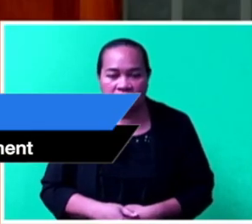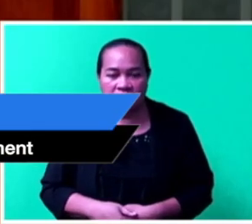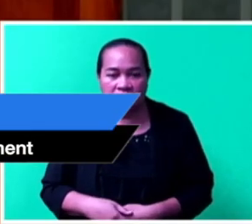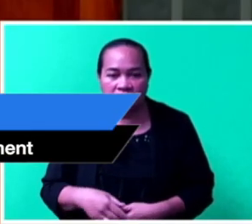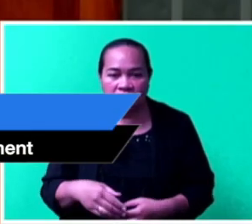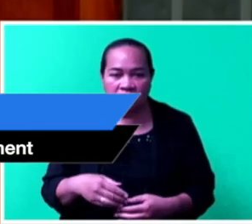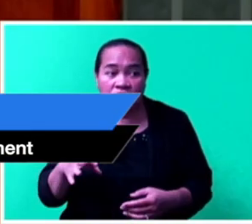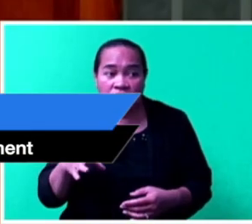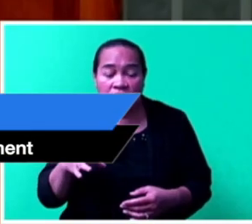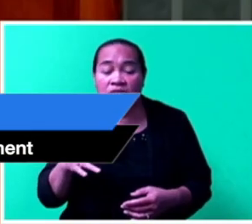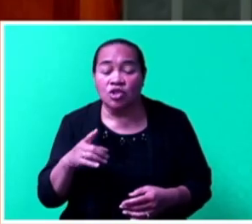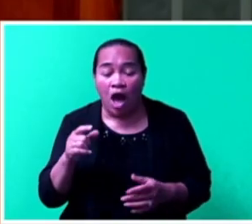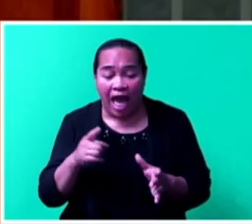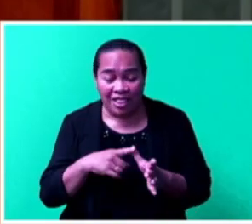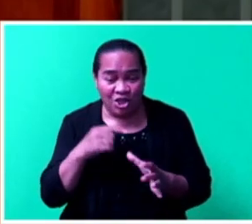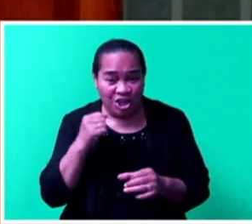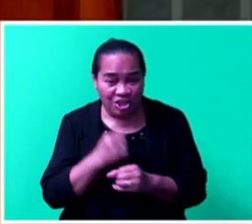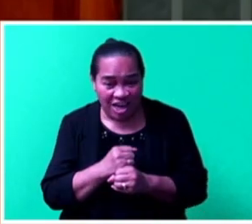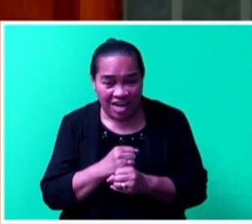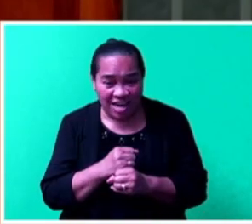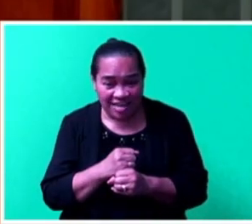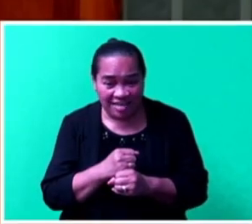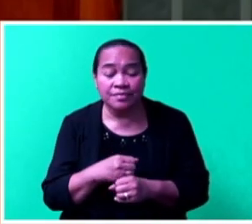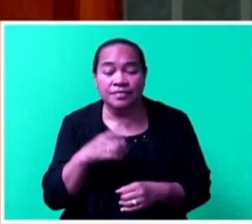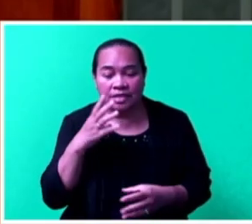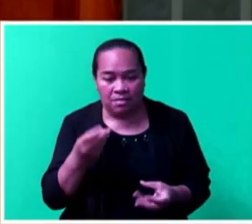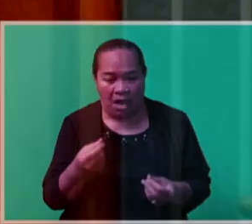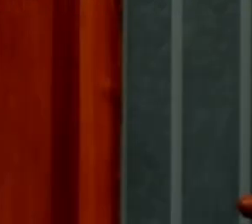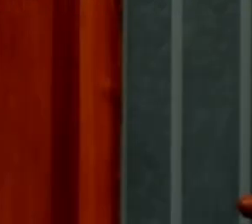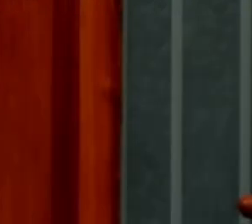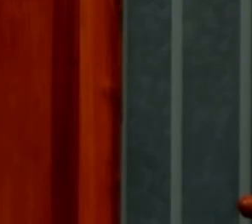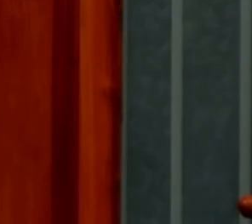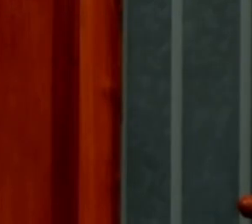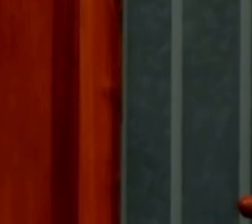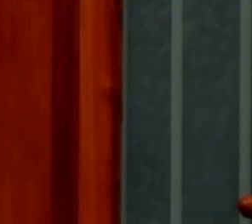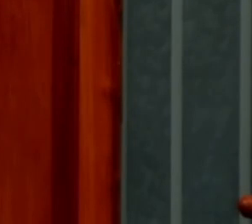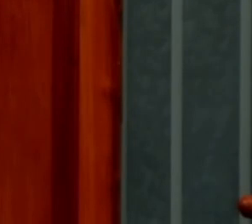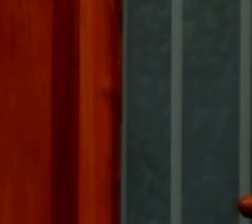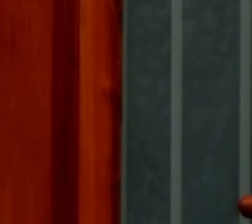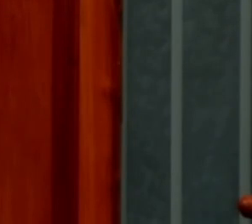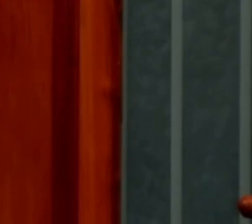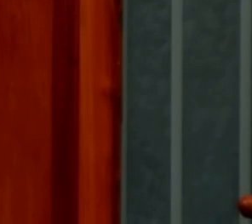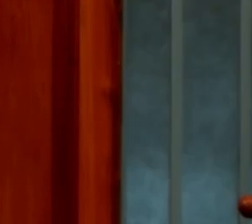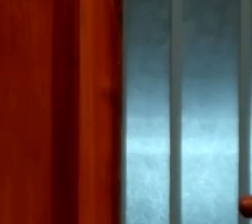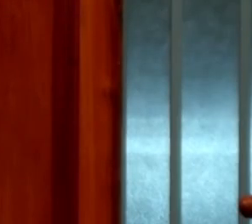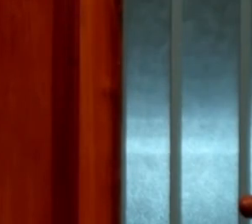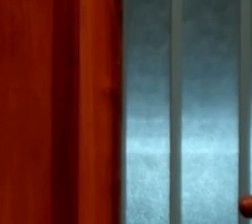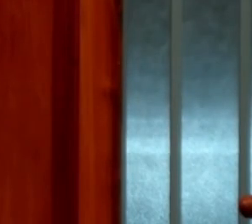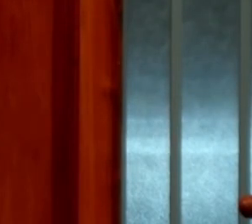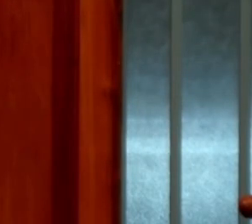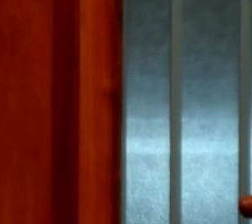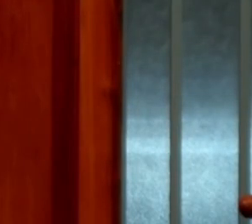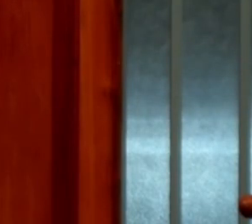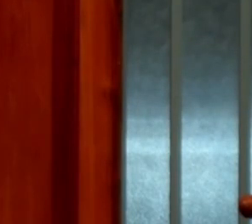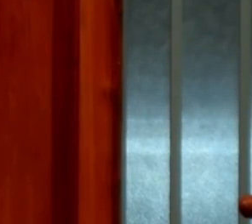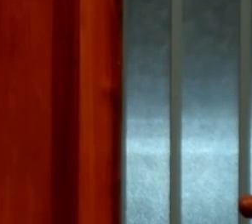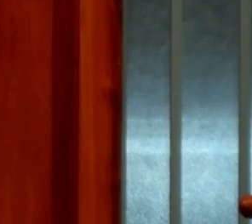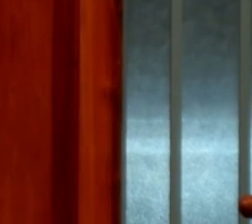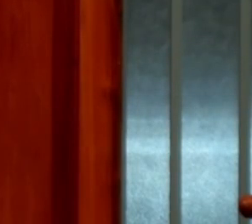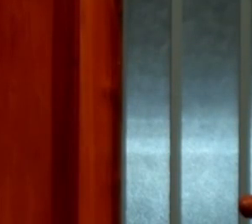Mr. Speaker, sir, the Office of the Attorney General is allocated 9.8 million in the next financial year